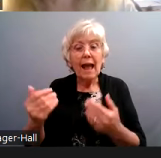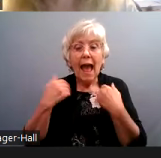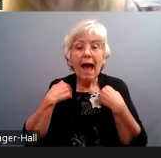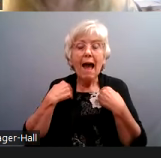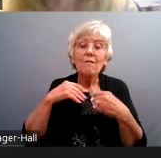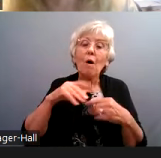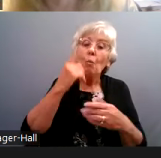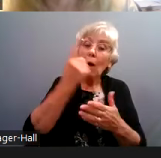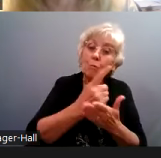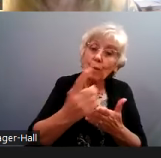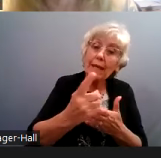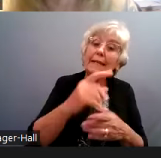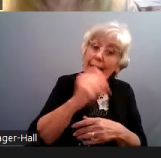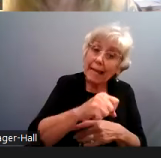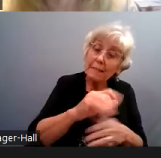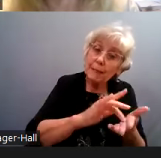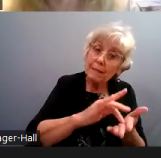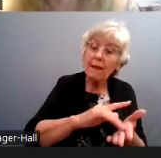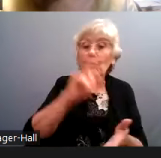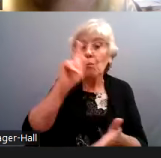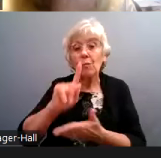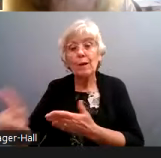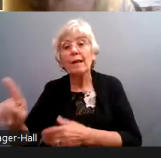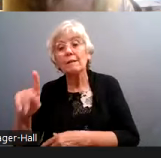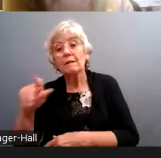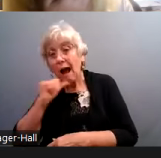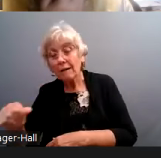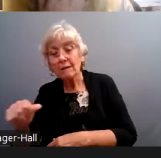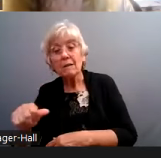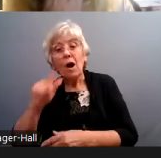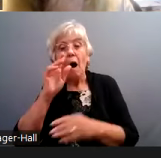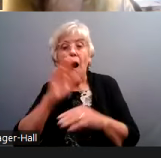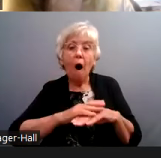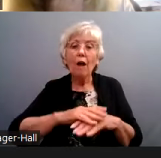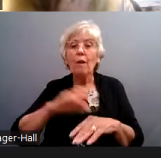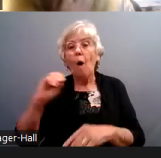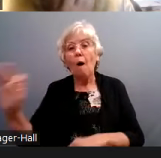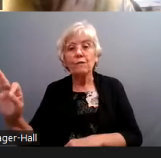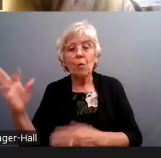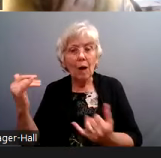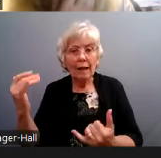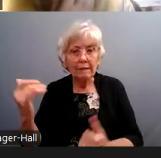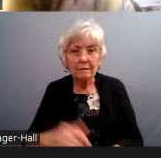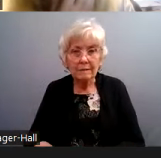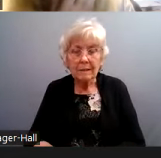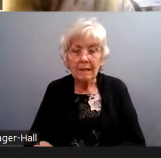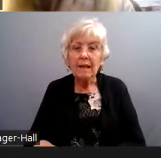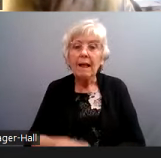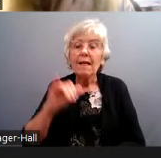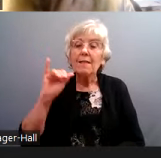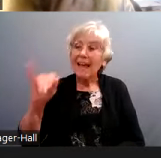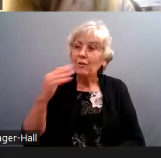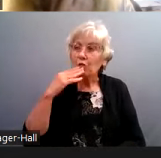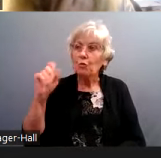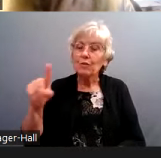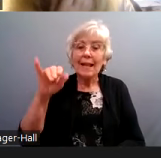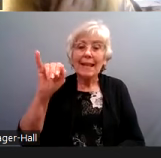protocol? That is a good question. So the intrafungal, the ingredient